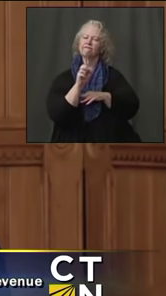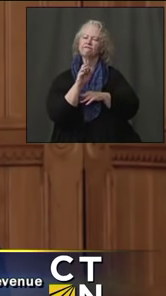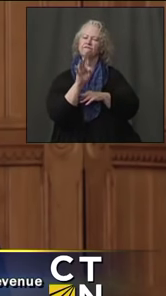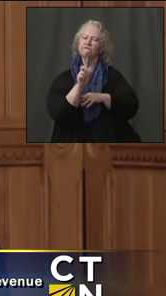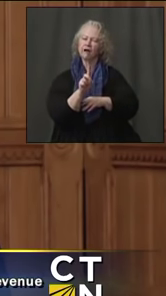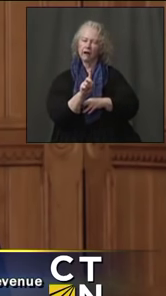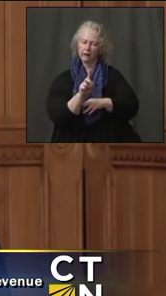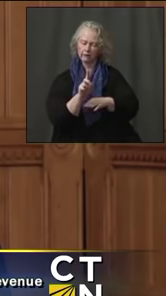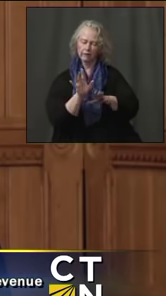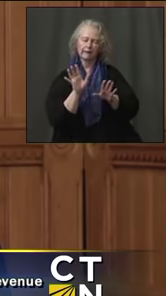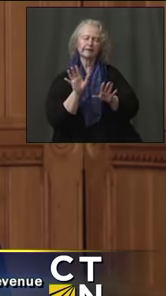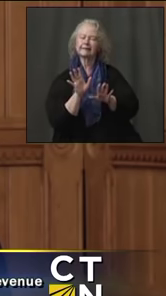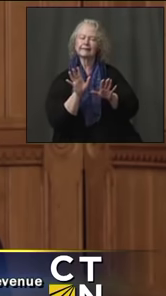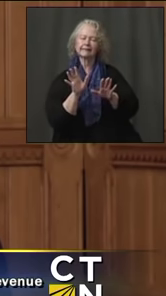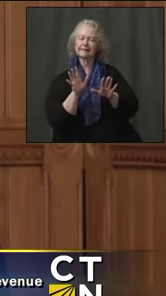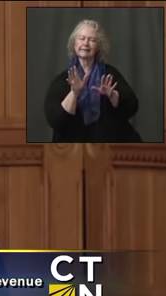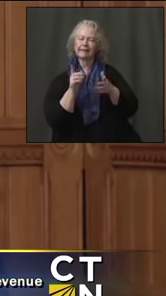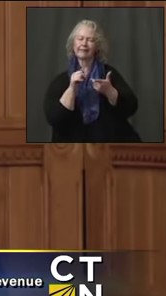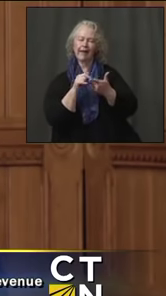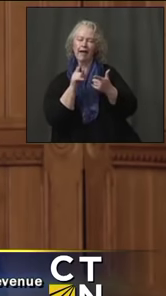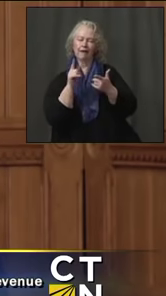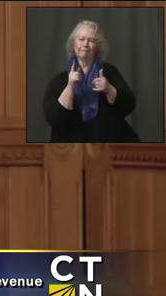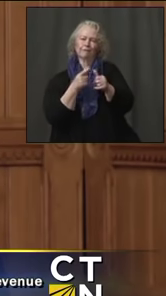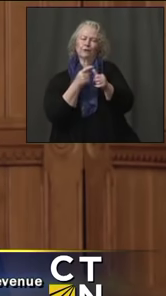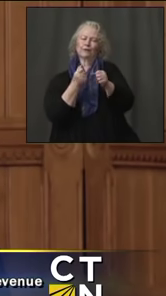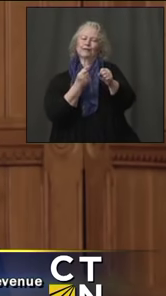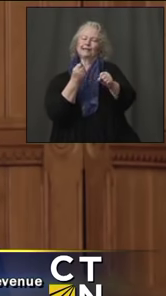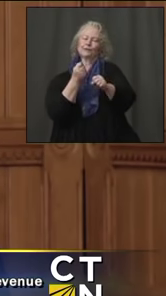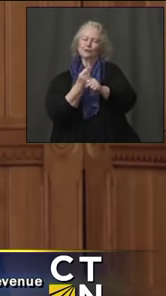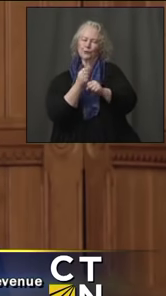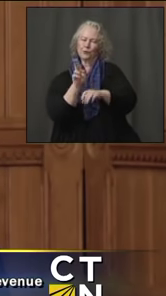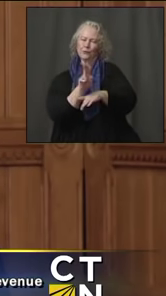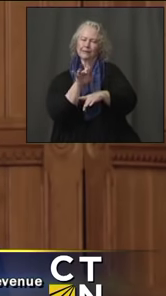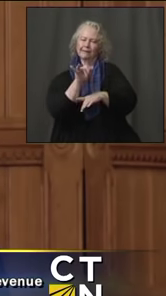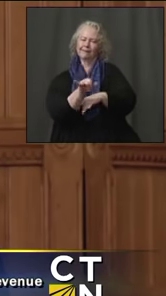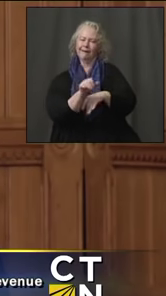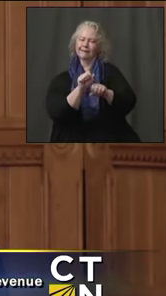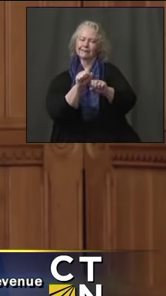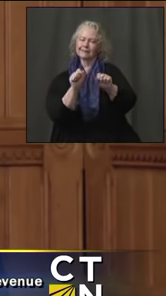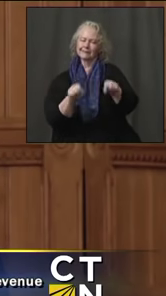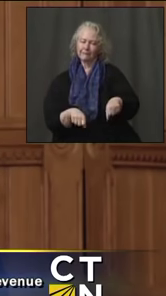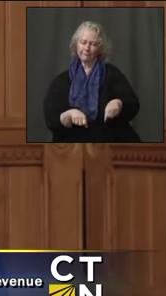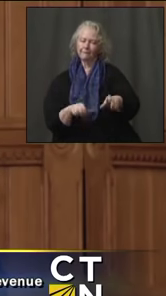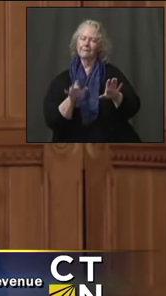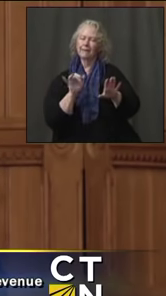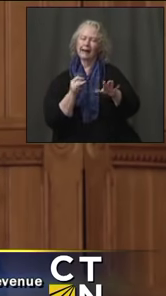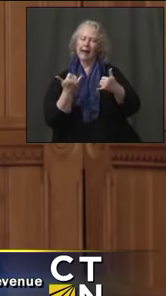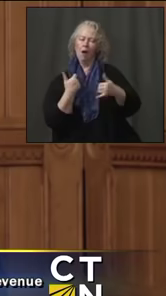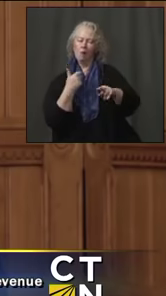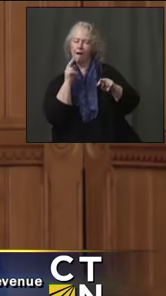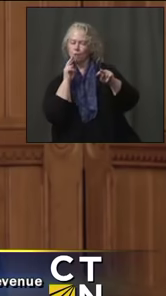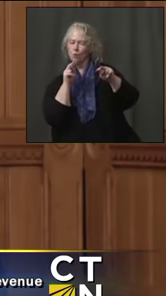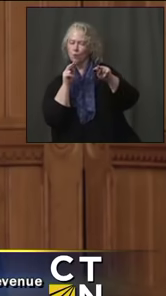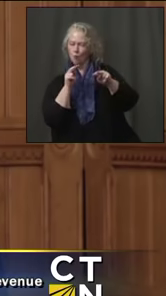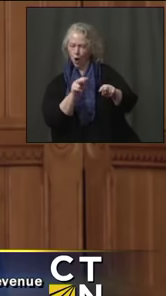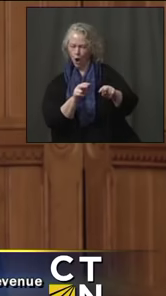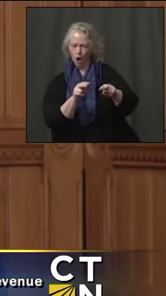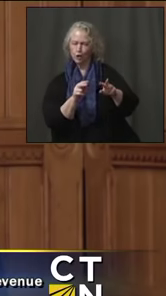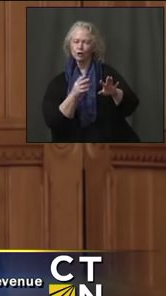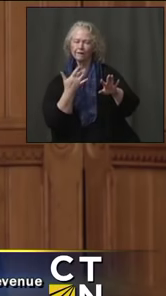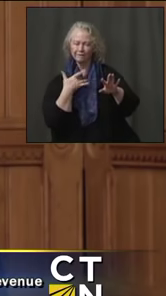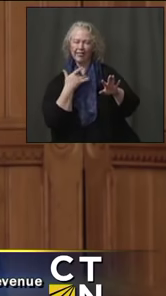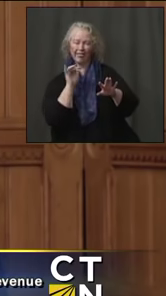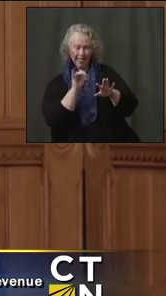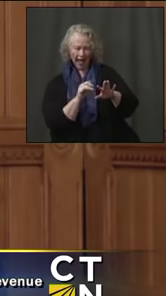given that it was just the first year of implementation, we will have to monitor that going forward. So that is the